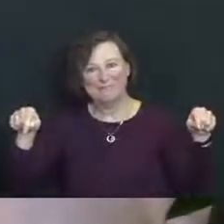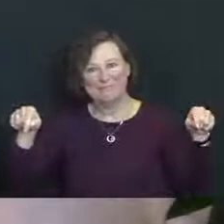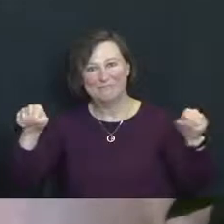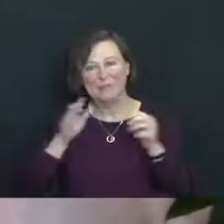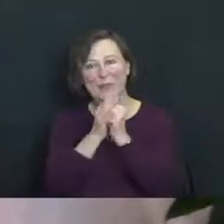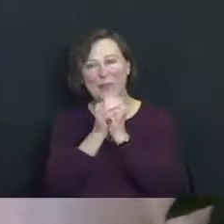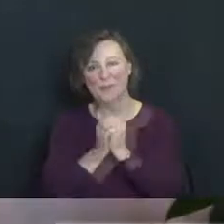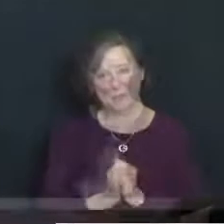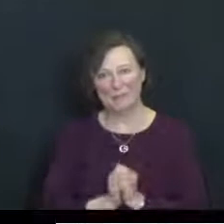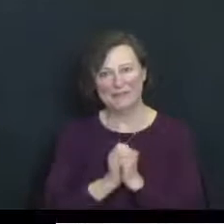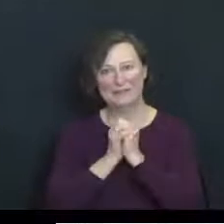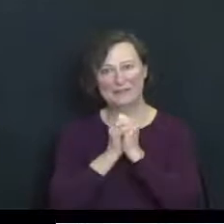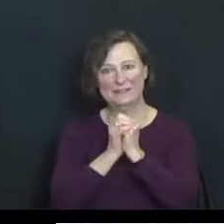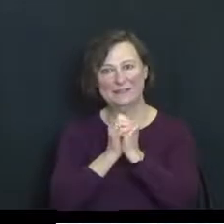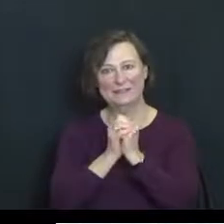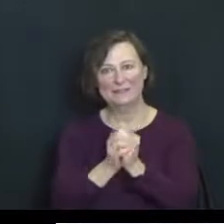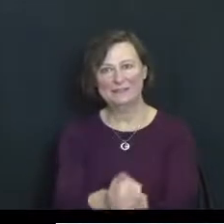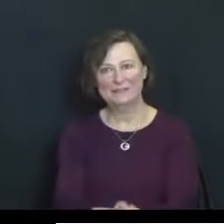Amen.